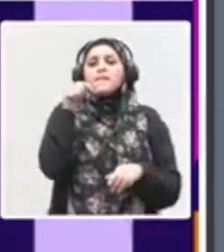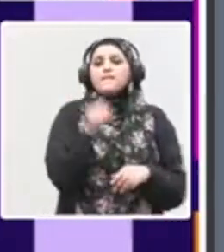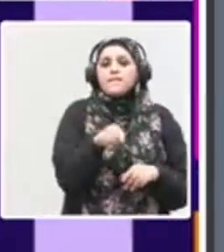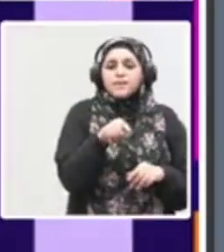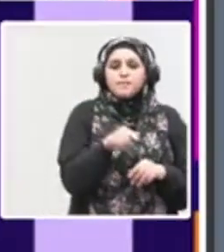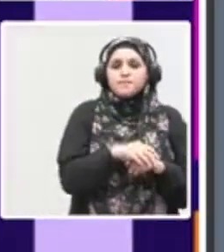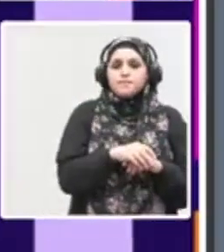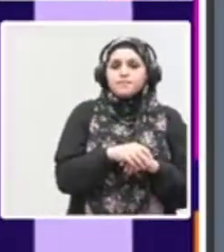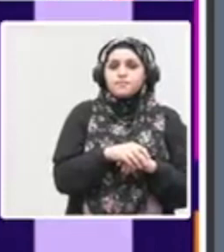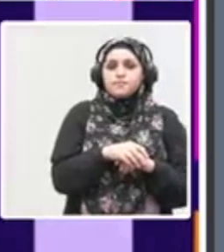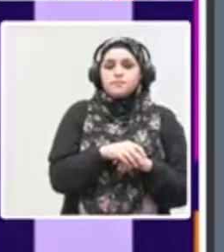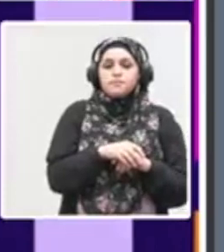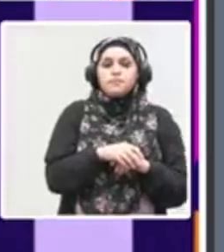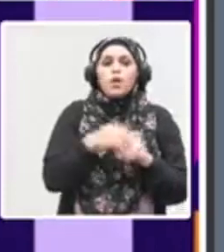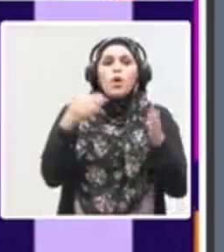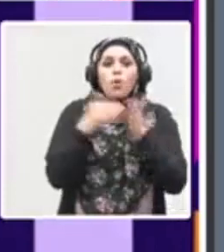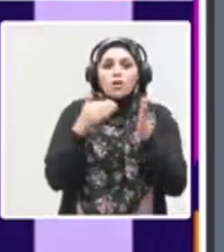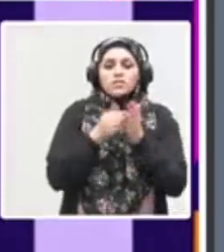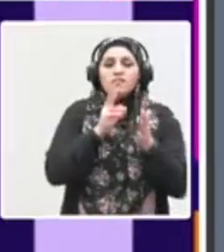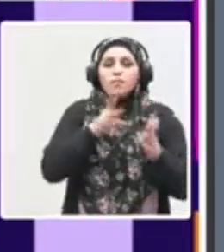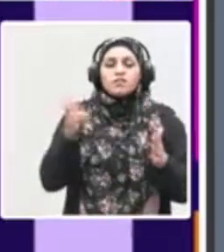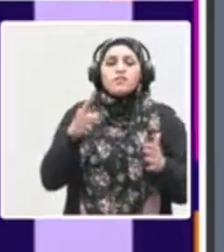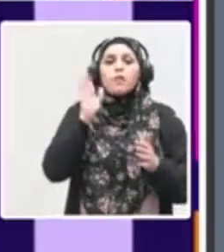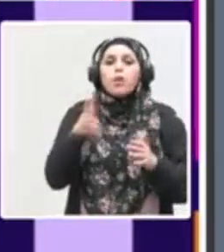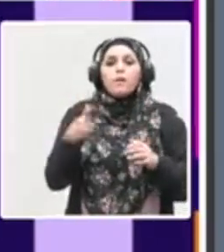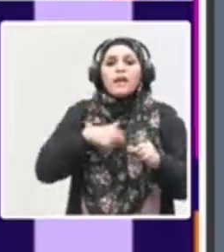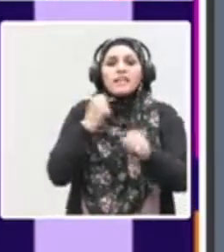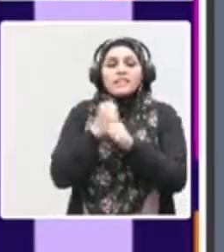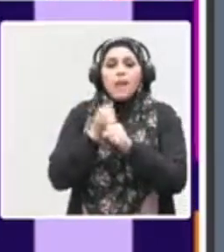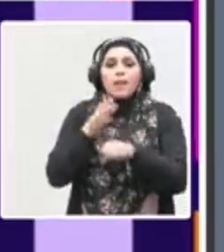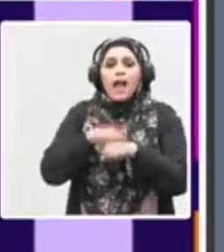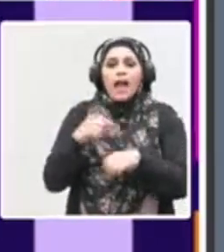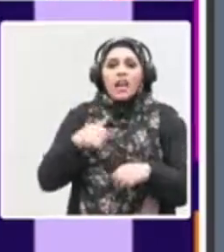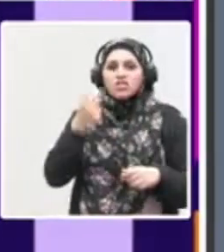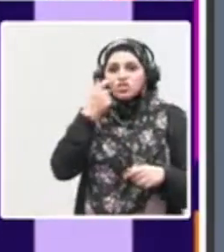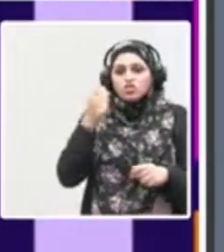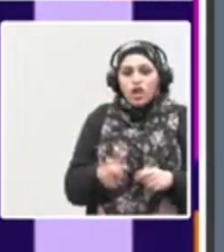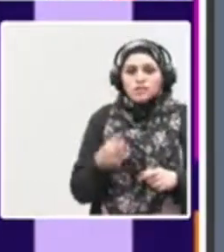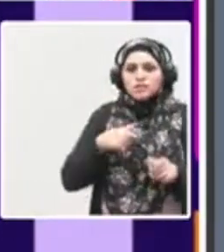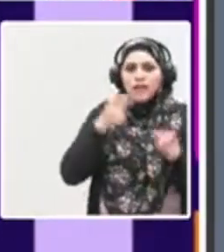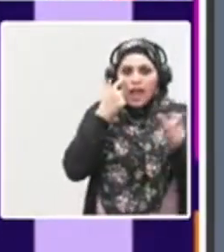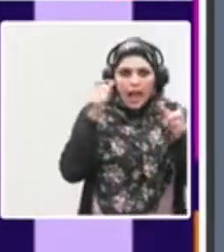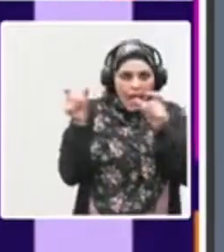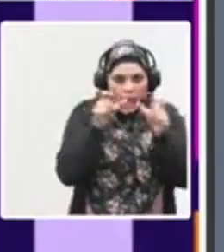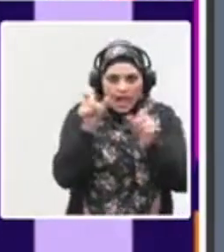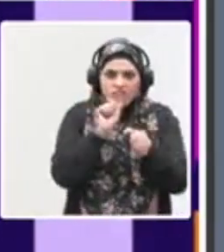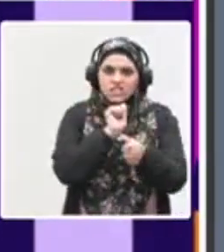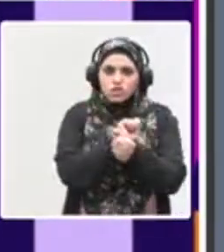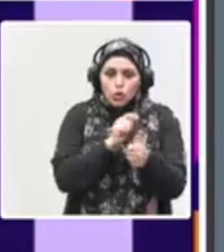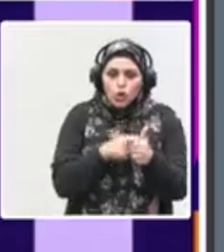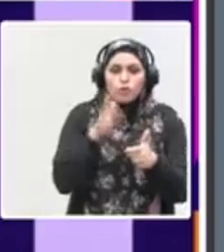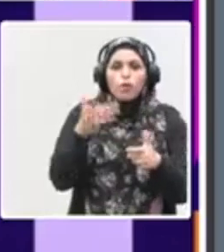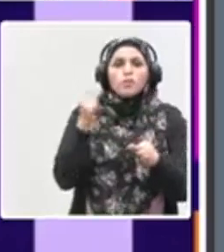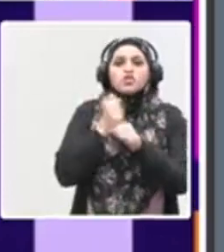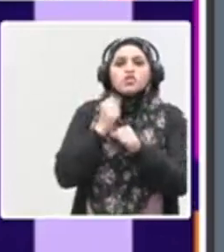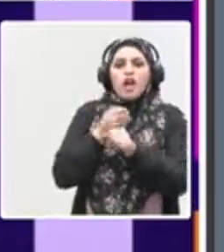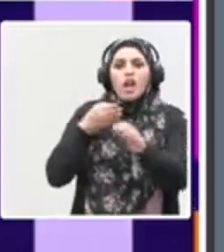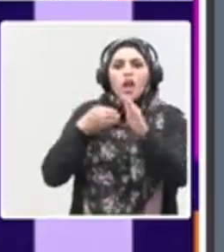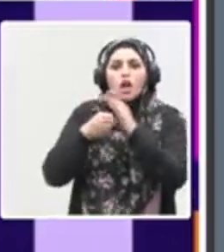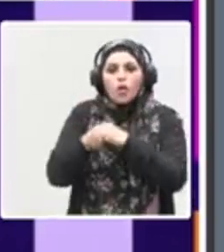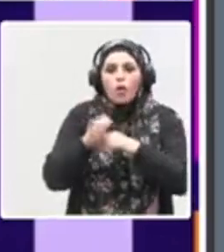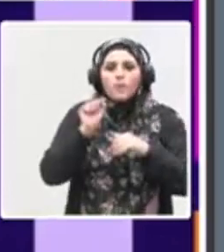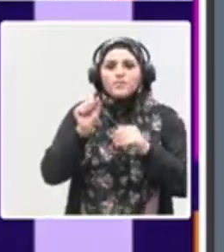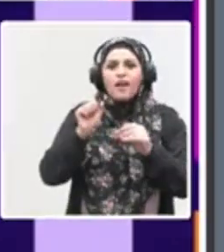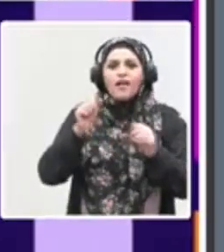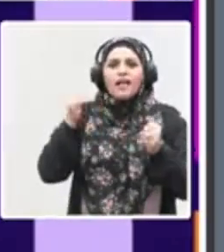guard in the prisons that are in upstate New York. You can work in casinos. You can work in the cannabis industry or in the fracking